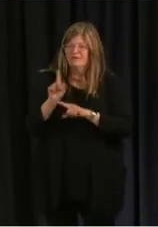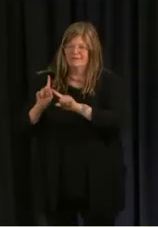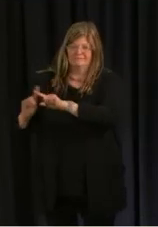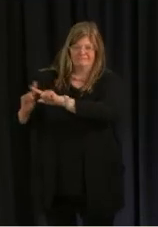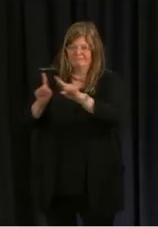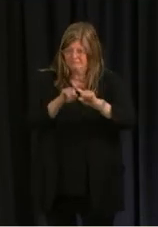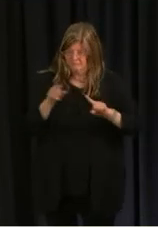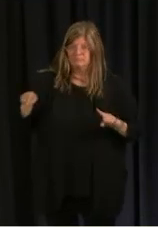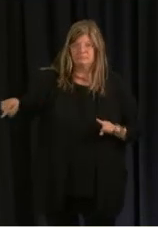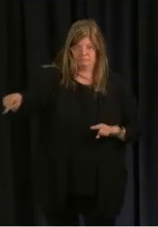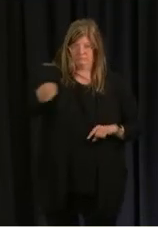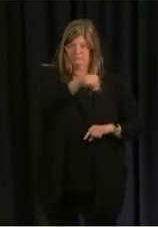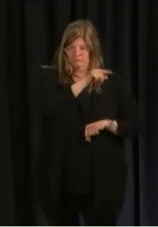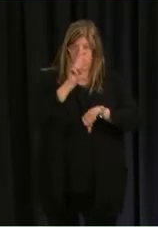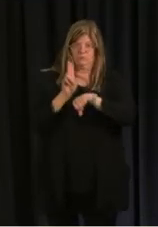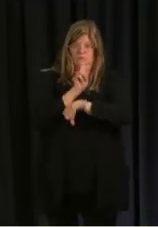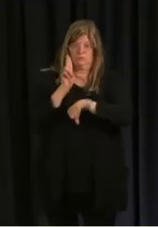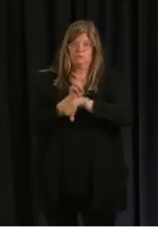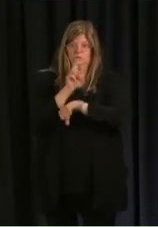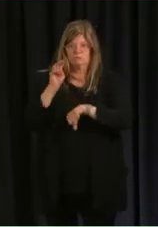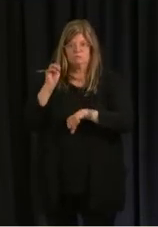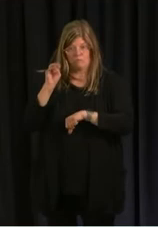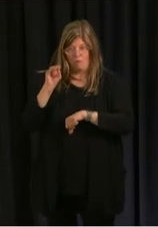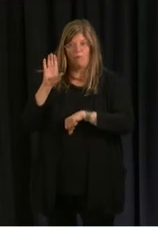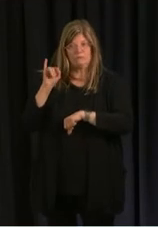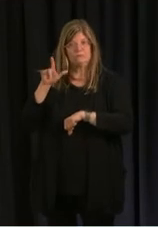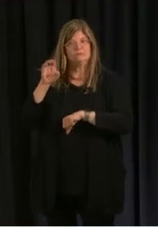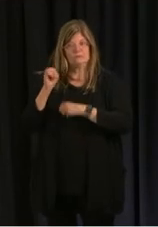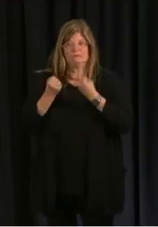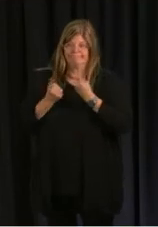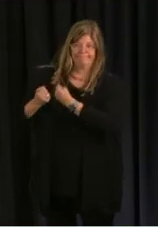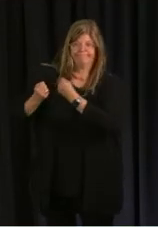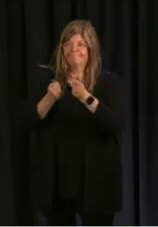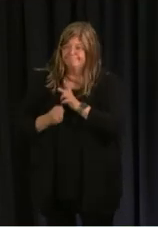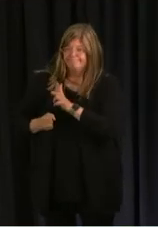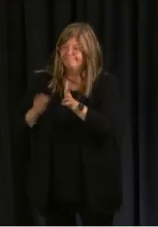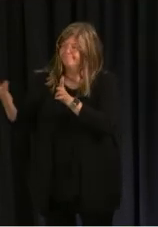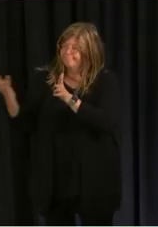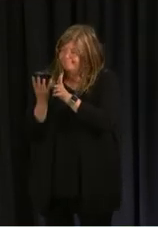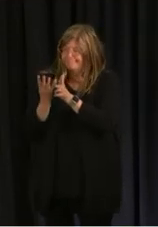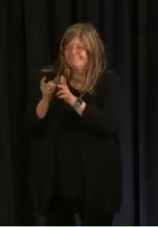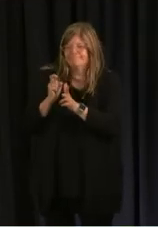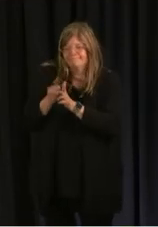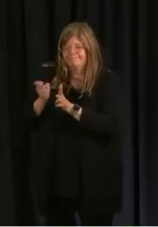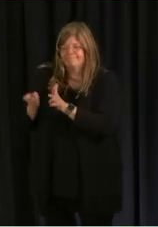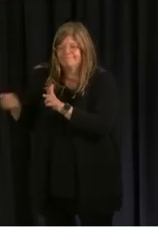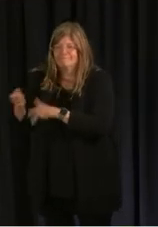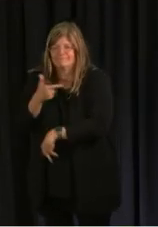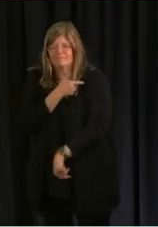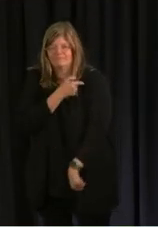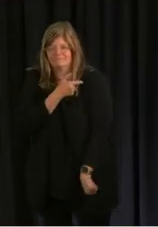mobile vaccination clinics to serve certain communities as well.